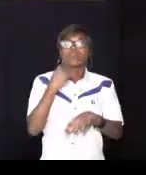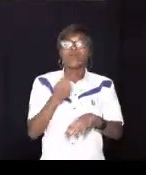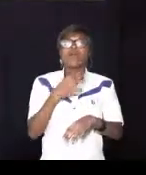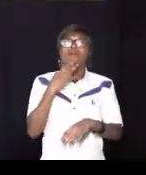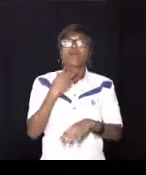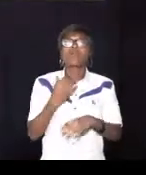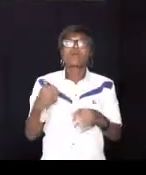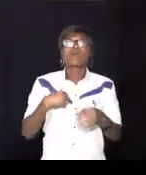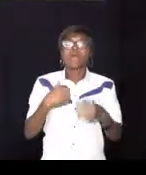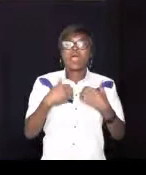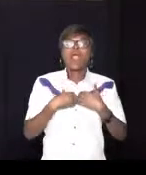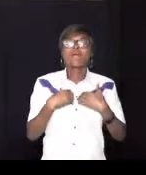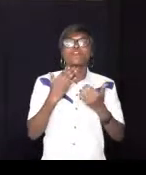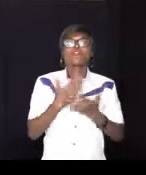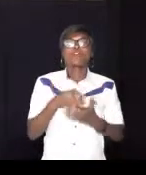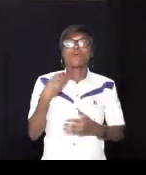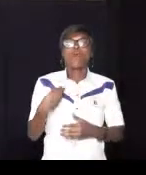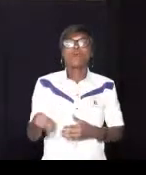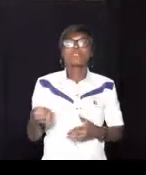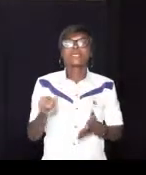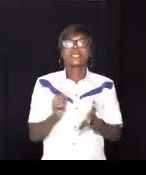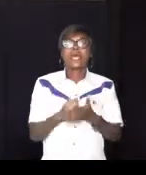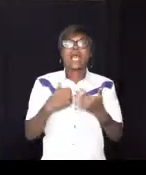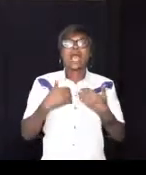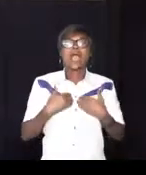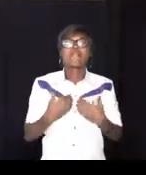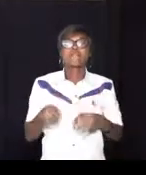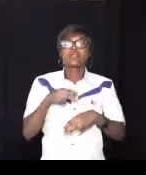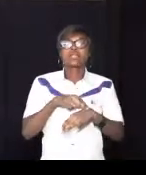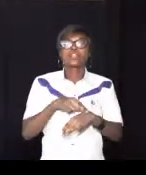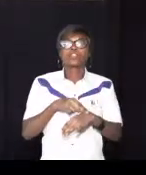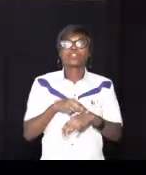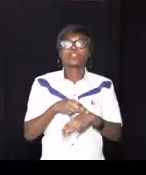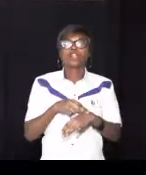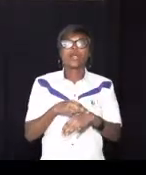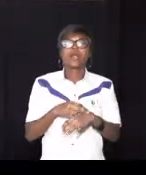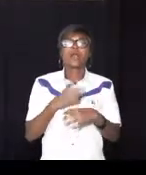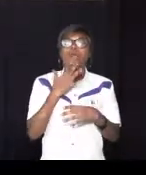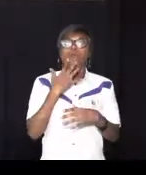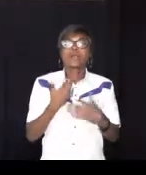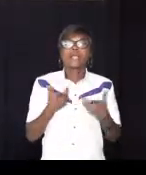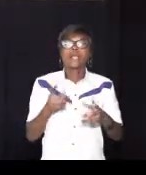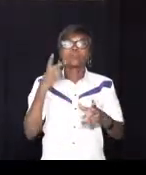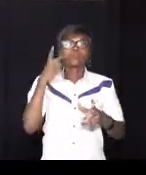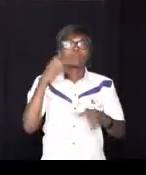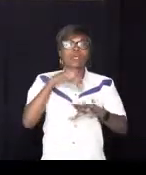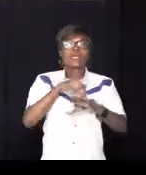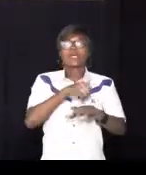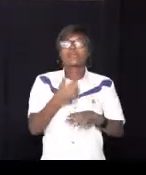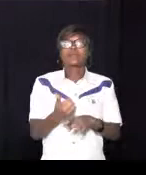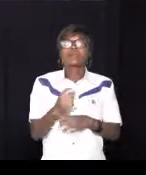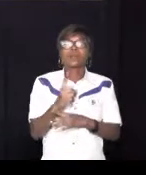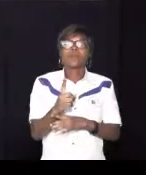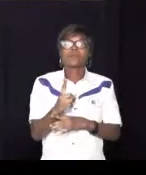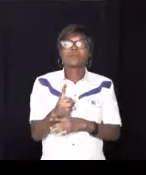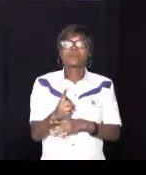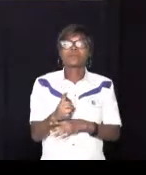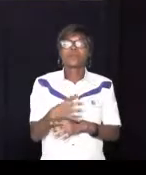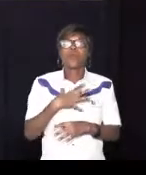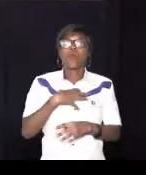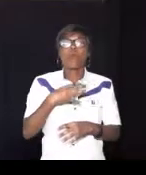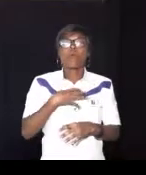some objects that have natural color. Black charcoal, green leaf. Let's look at another one with natural